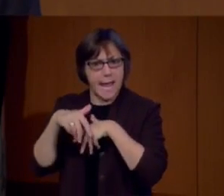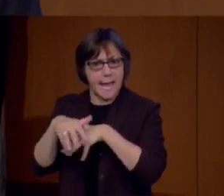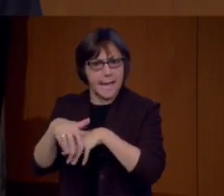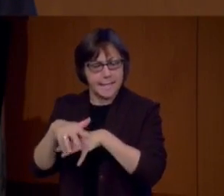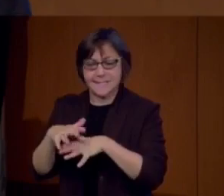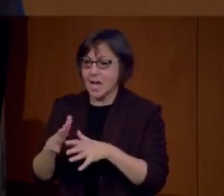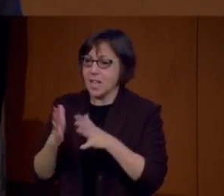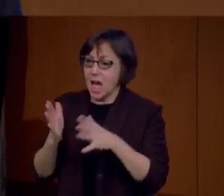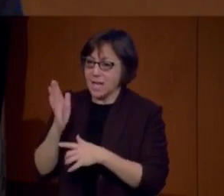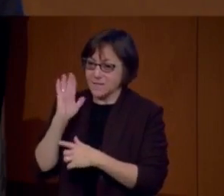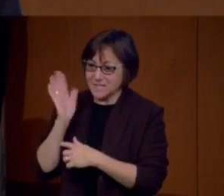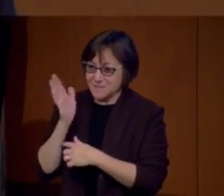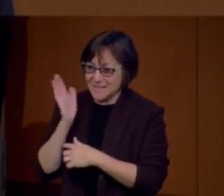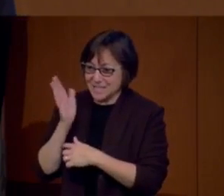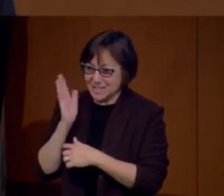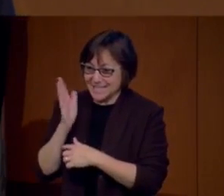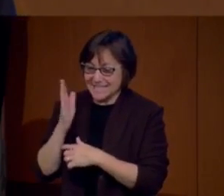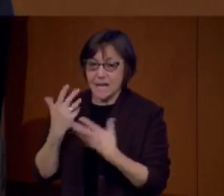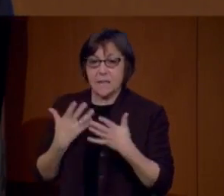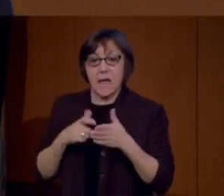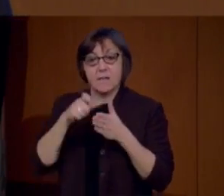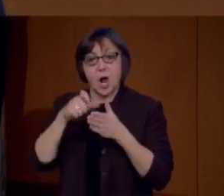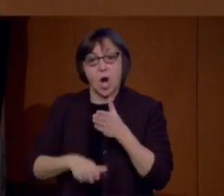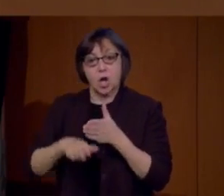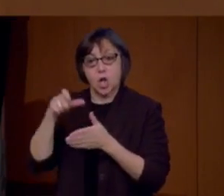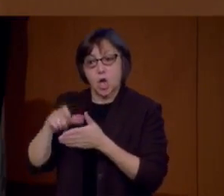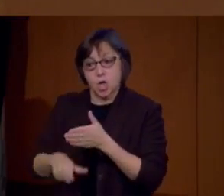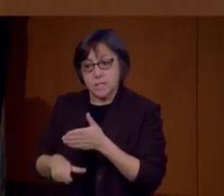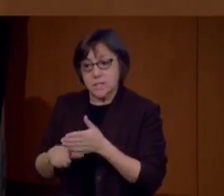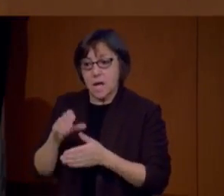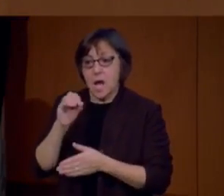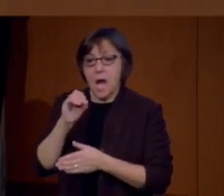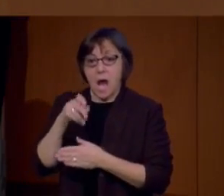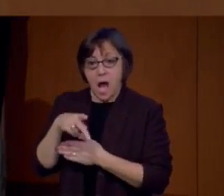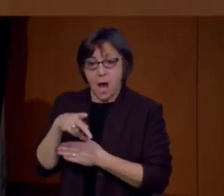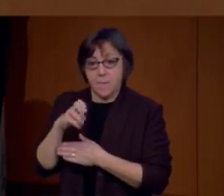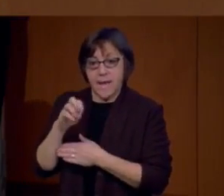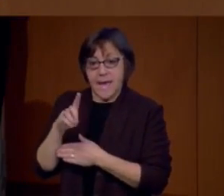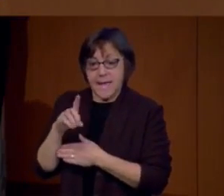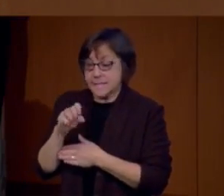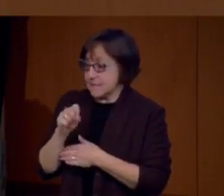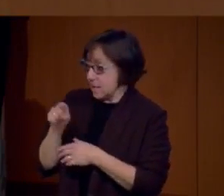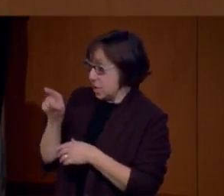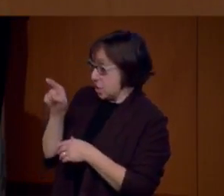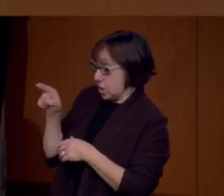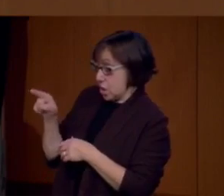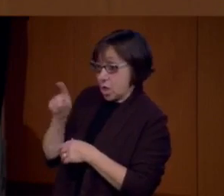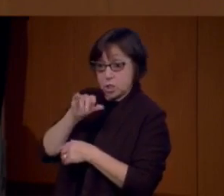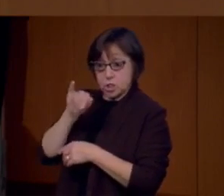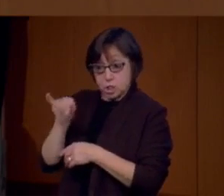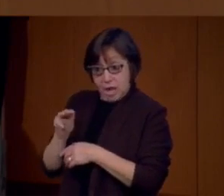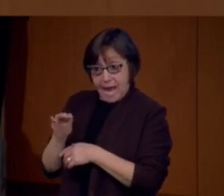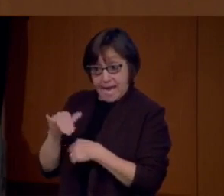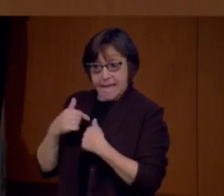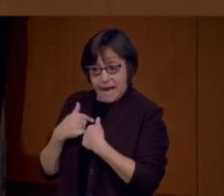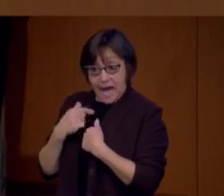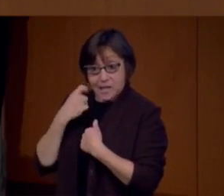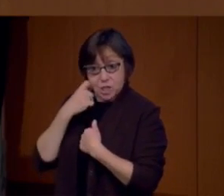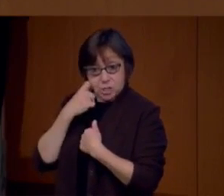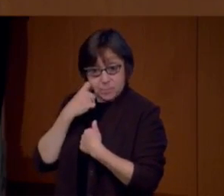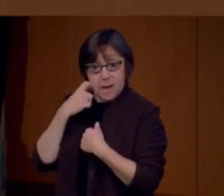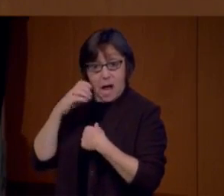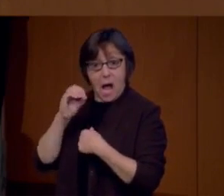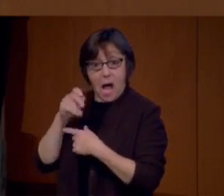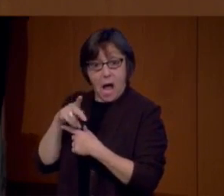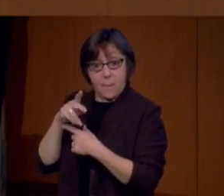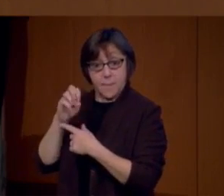of speeches, a lot of articles, op-eds, one which Jay and I just did in the Boston Globe.